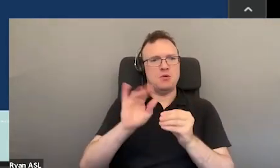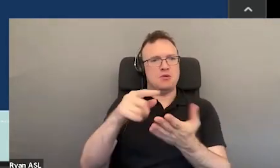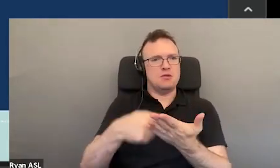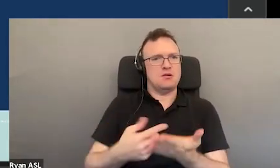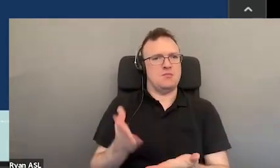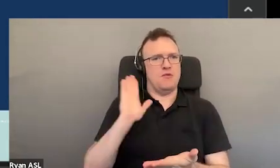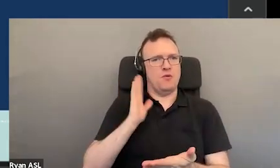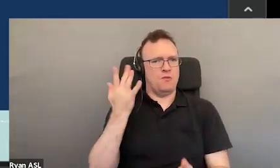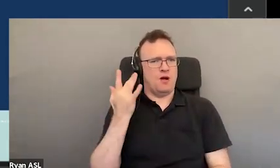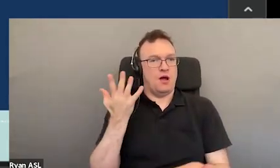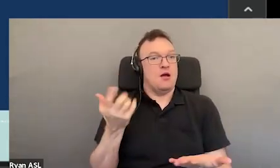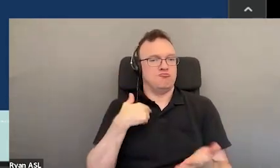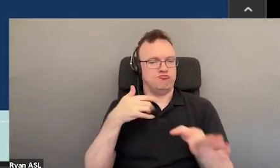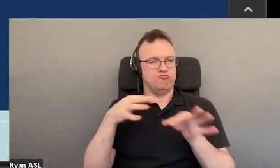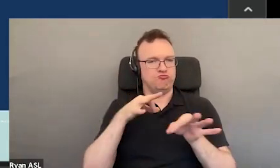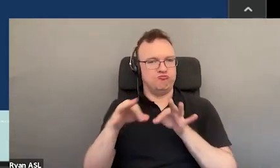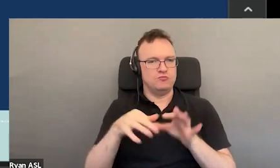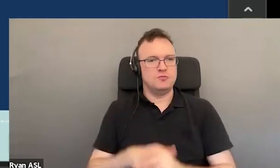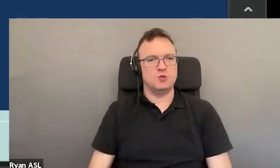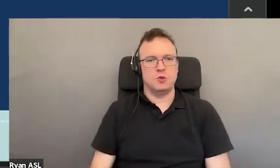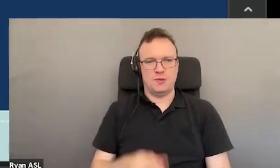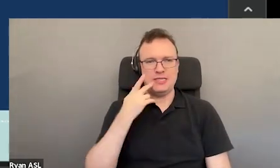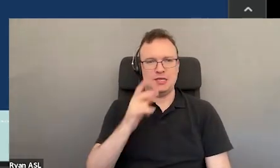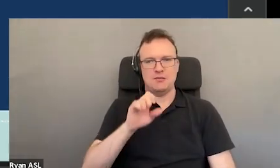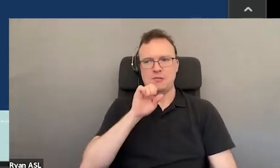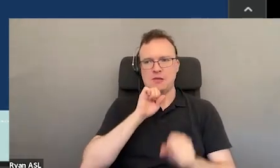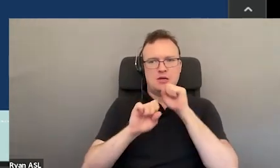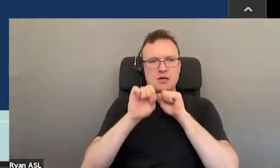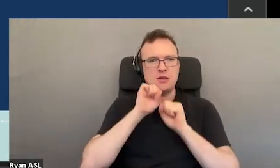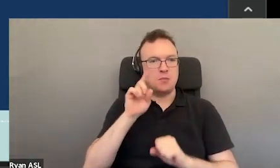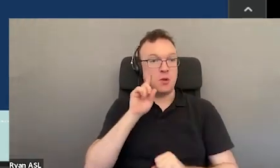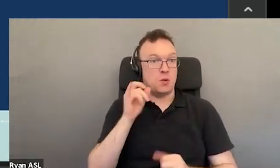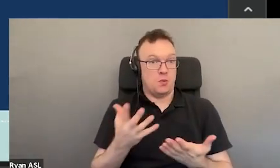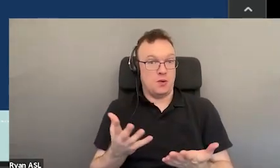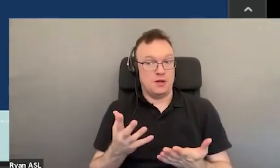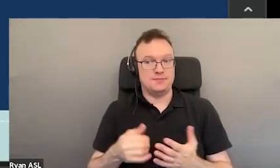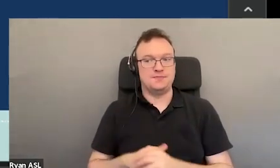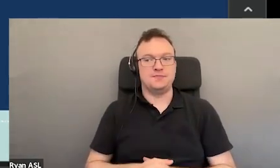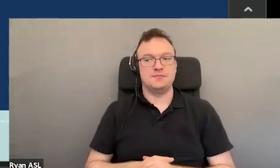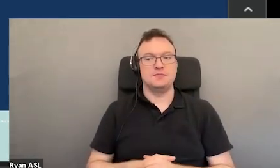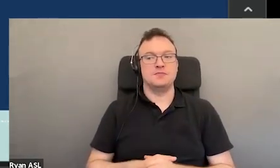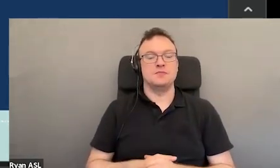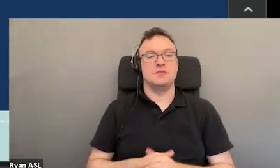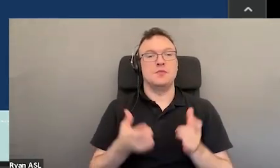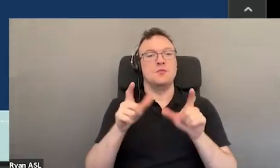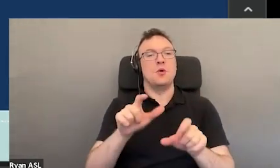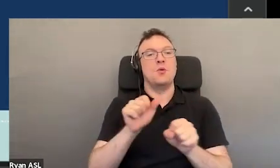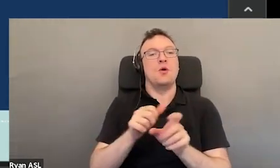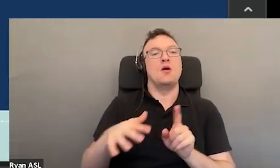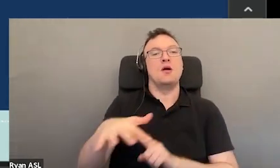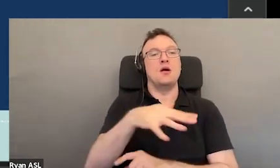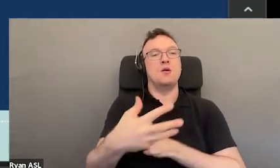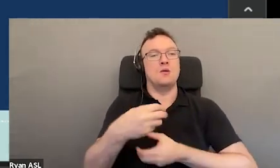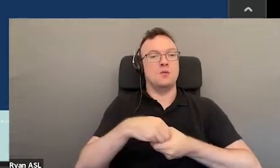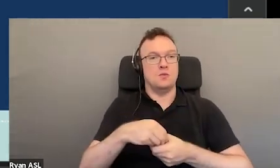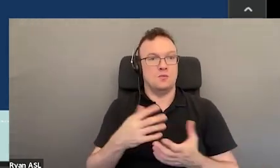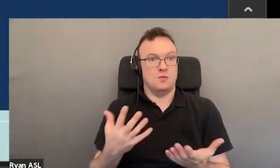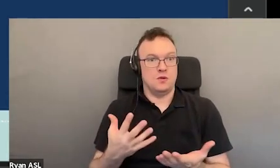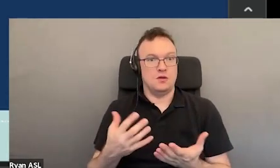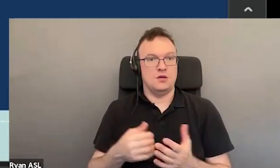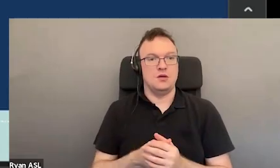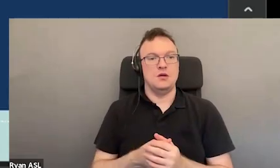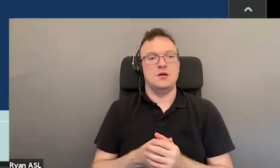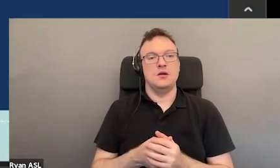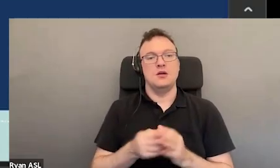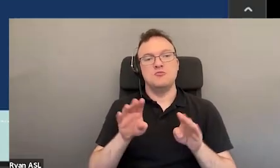earlier? Let's look at what gets in the way. So that is, what are the barriers to workplace inclusion? And we're going to take a bit of a